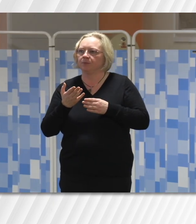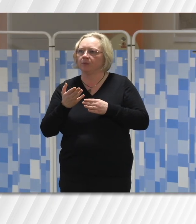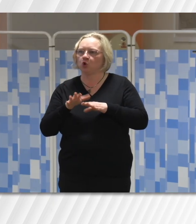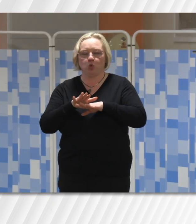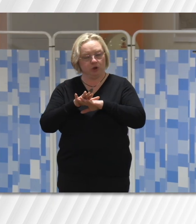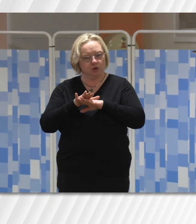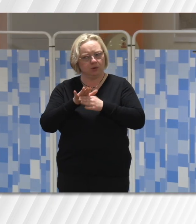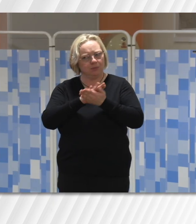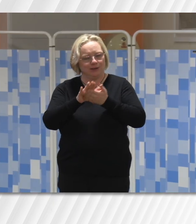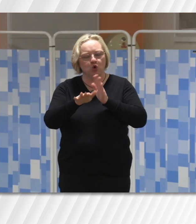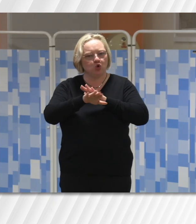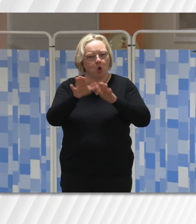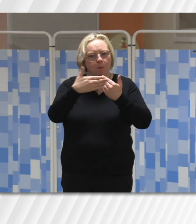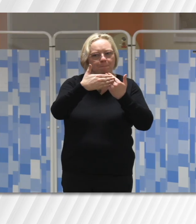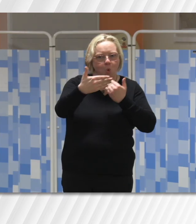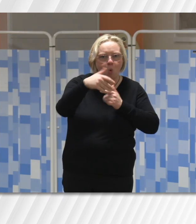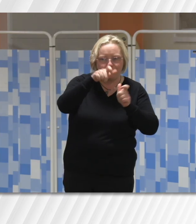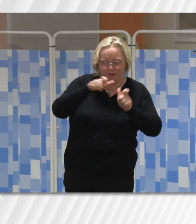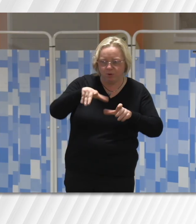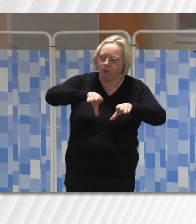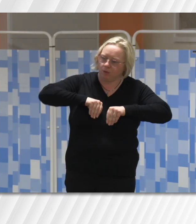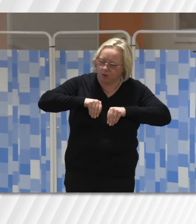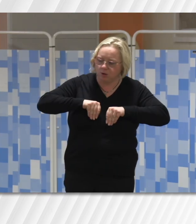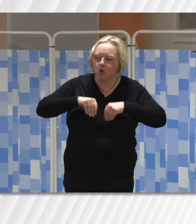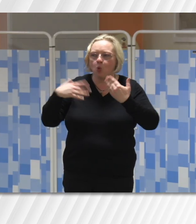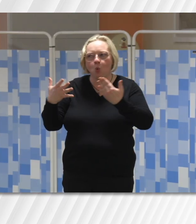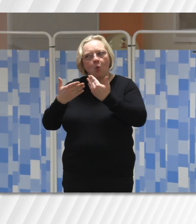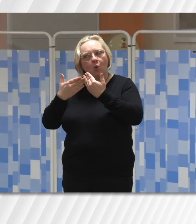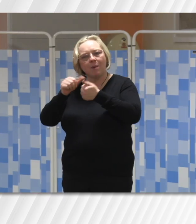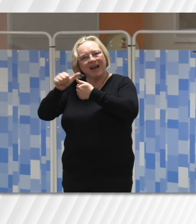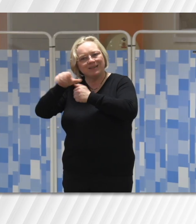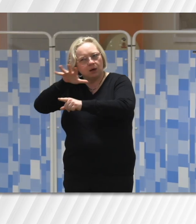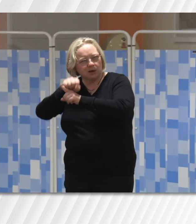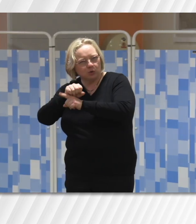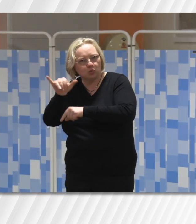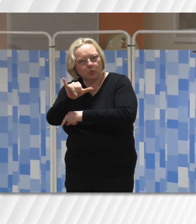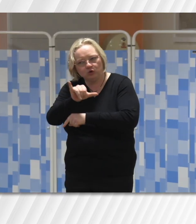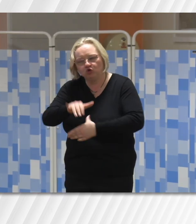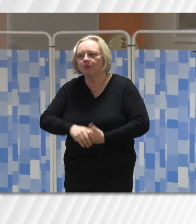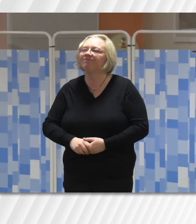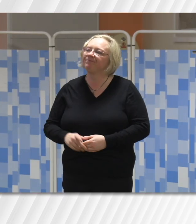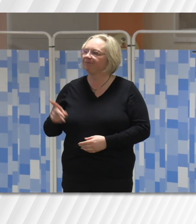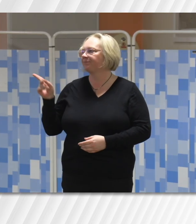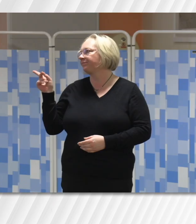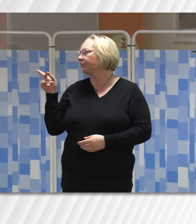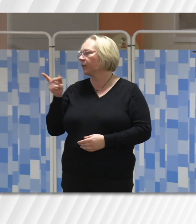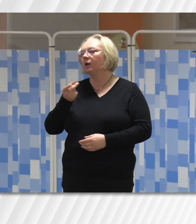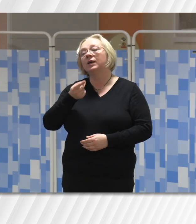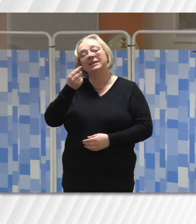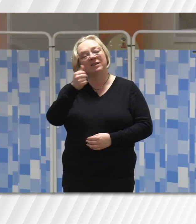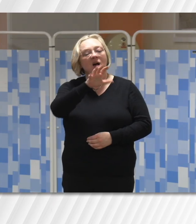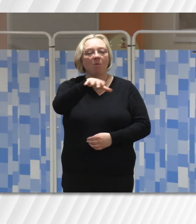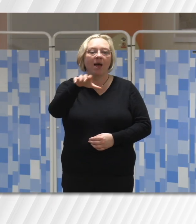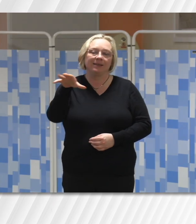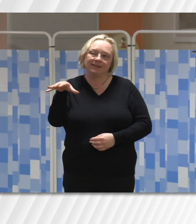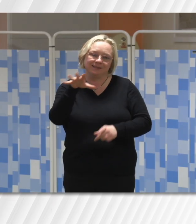up, it's just being diagnosed better. Although I think there are some places where it's diagnosed better, I think there are also, it